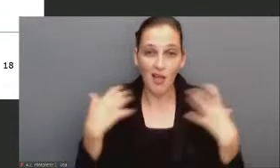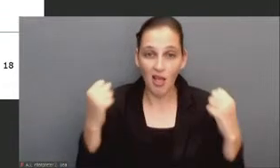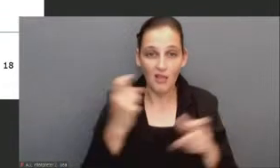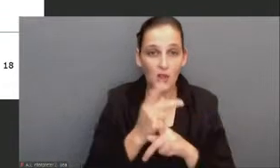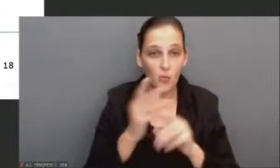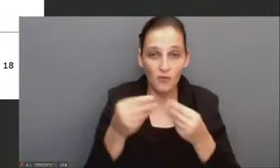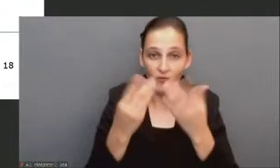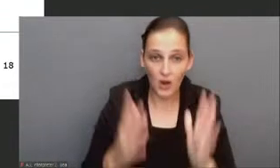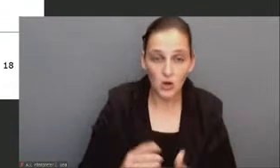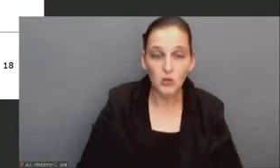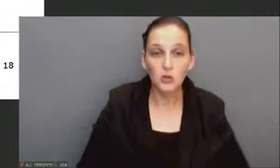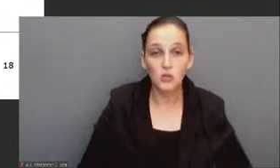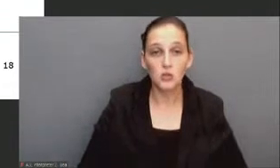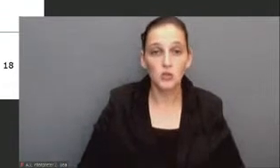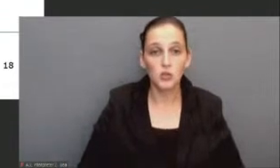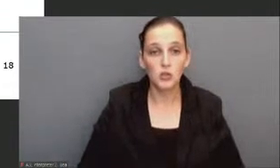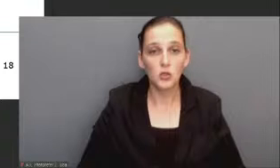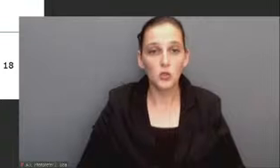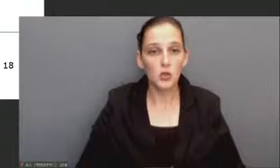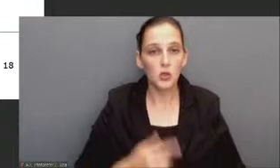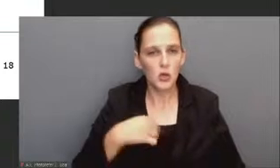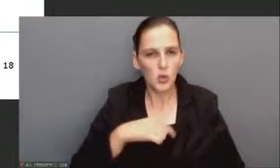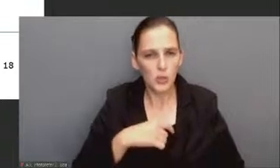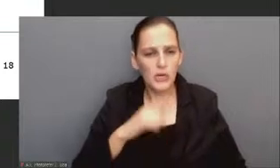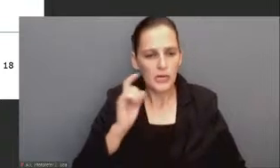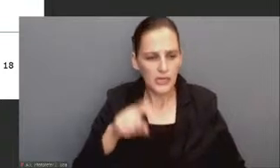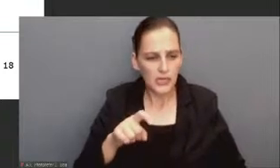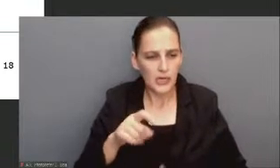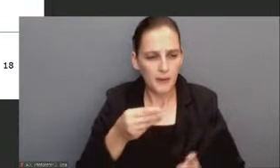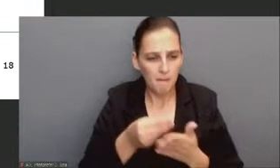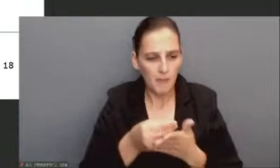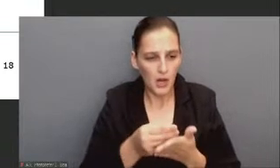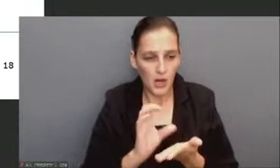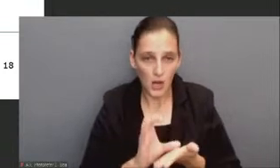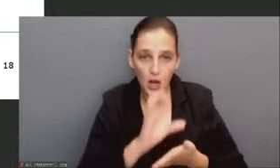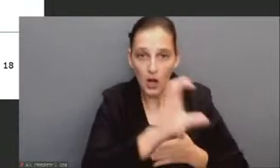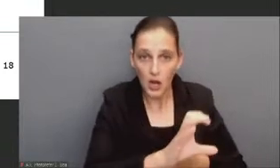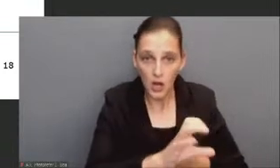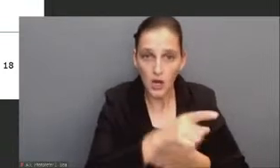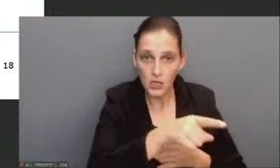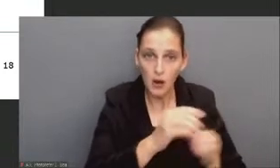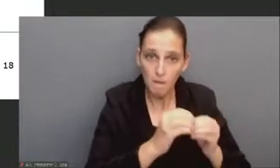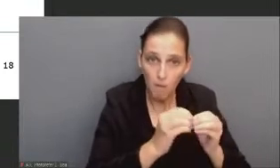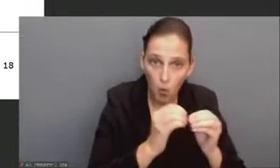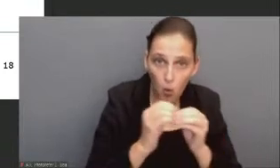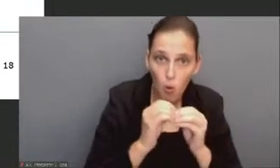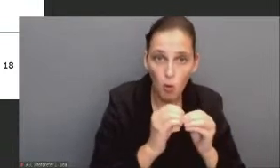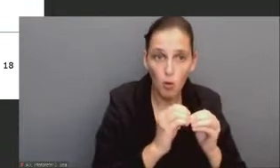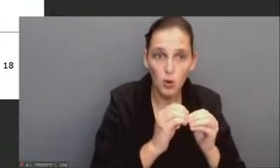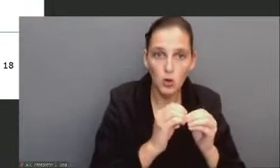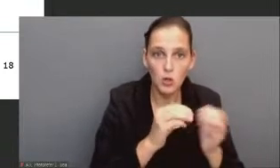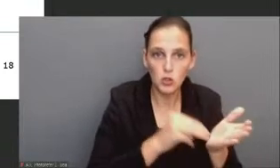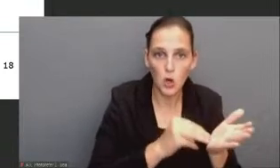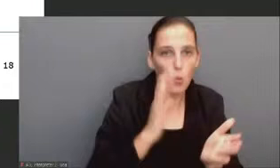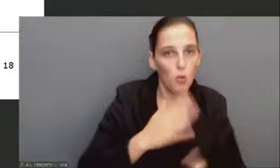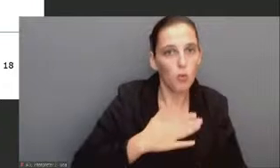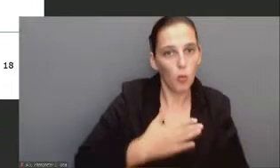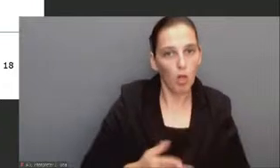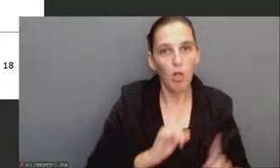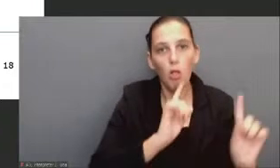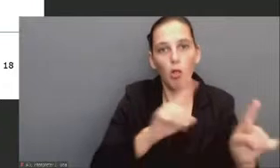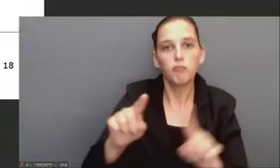an effort, significant funding to expand the number of providers who are committed to work in medically underserved areas. A